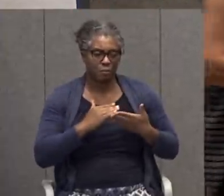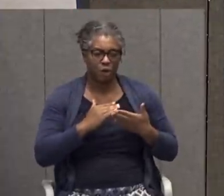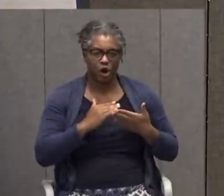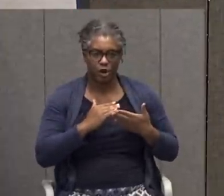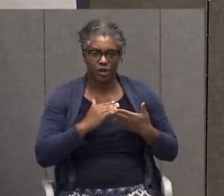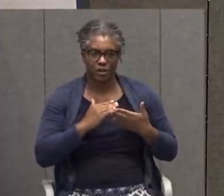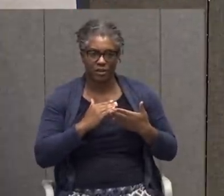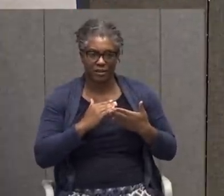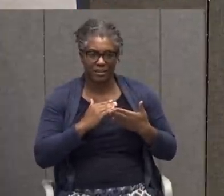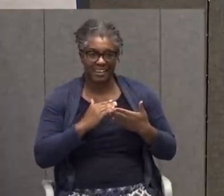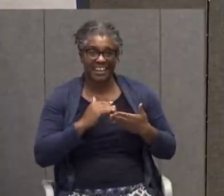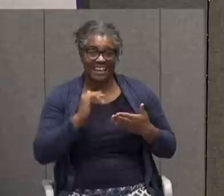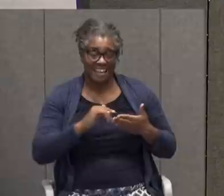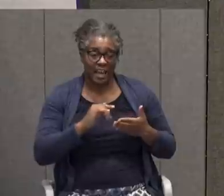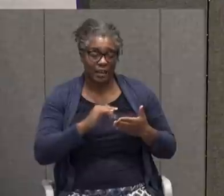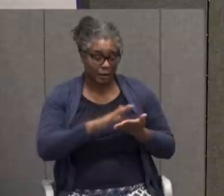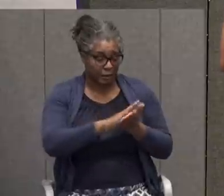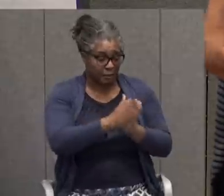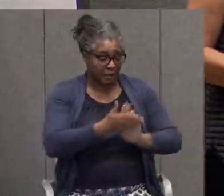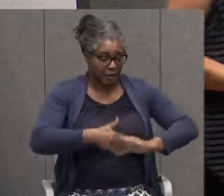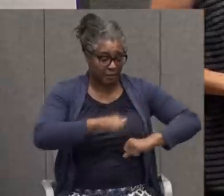fossils. Ancient.